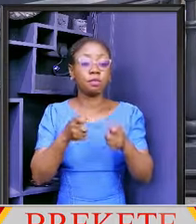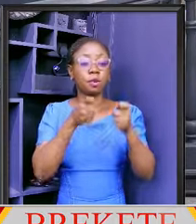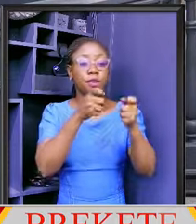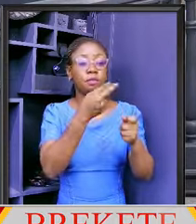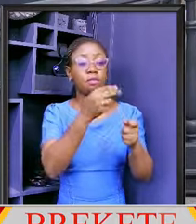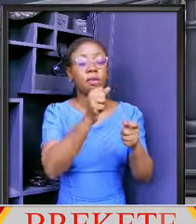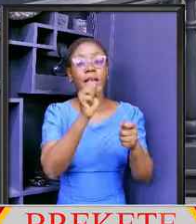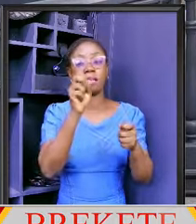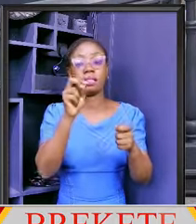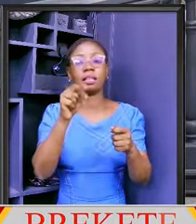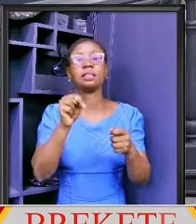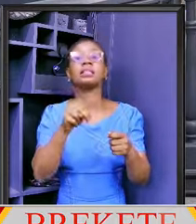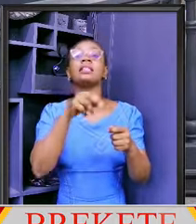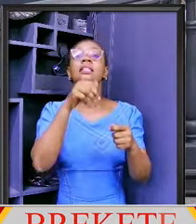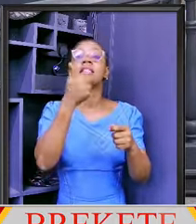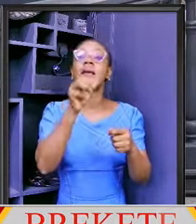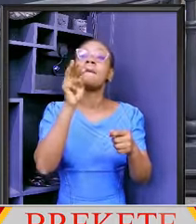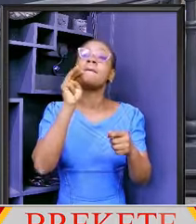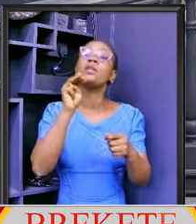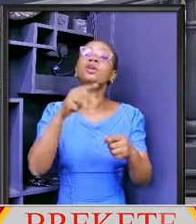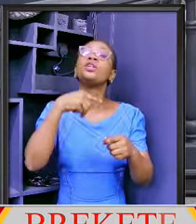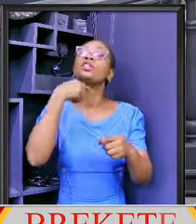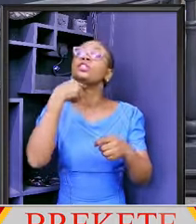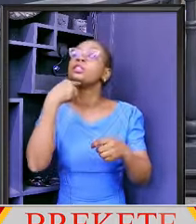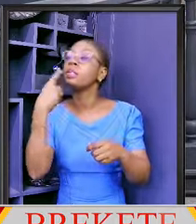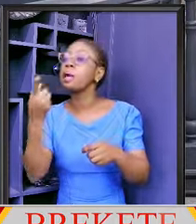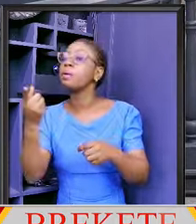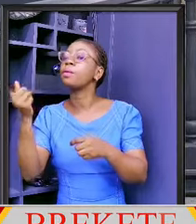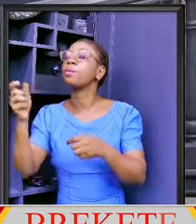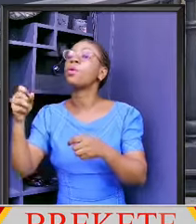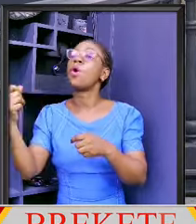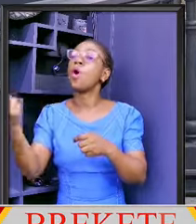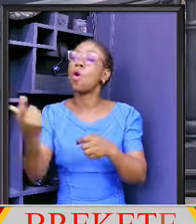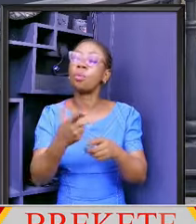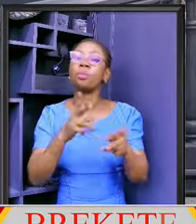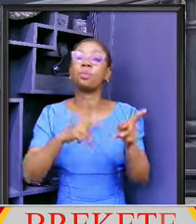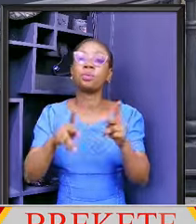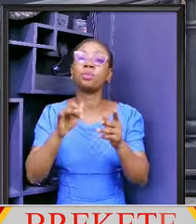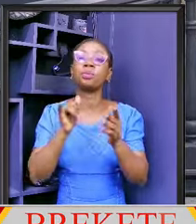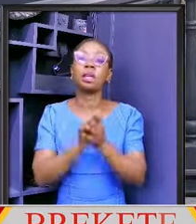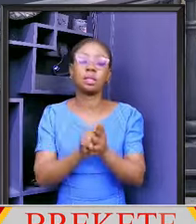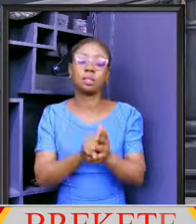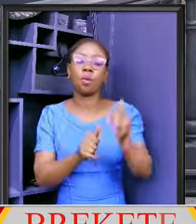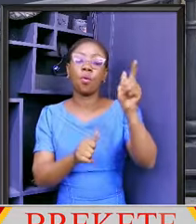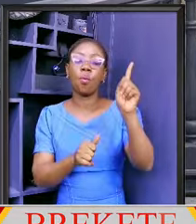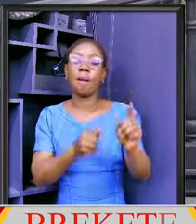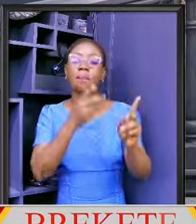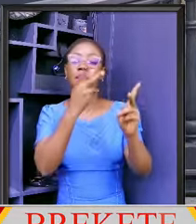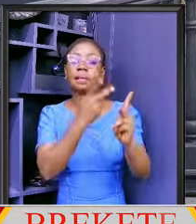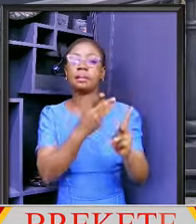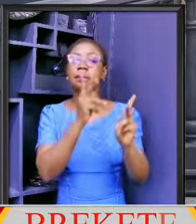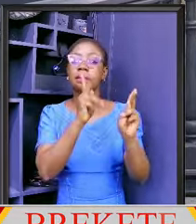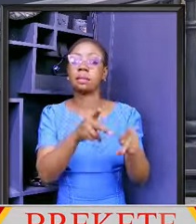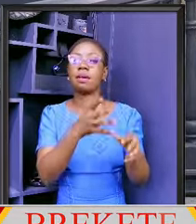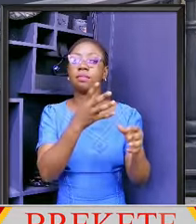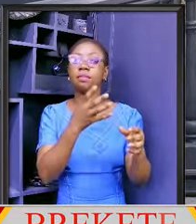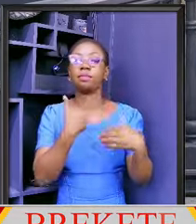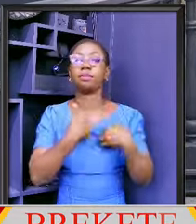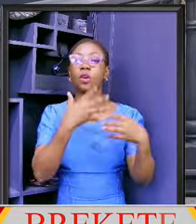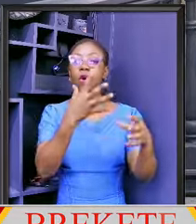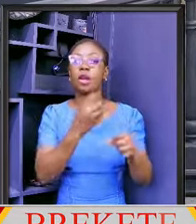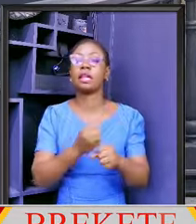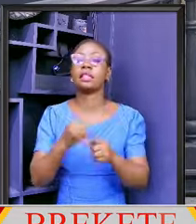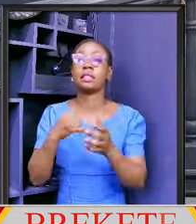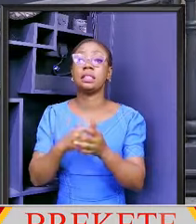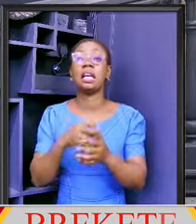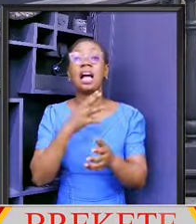that Pius have collected millions. So we supposed to go to other national officers. Pius alone have collected it. And if